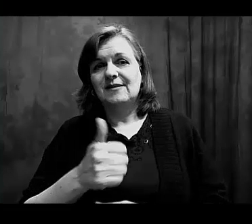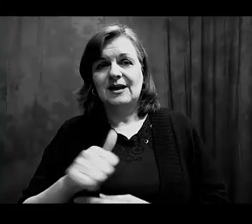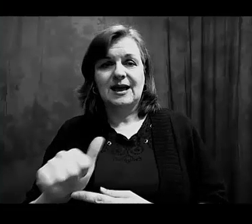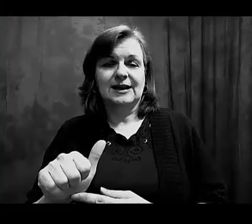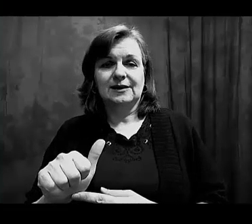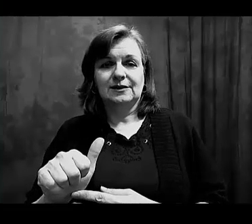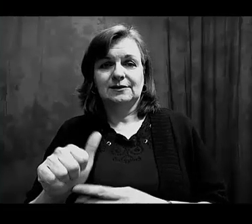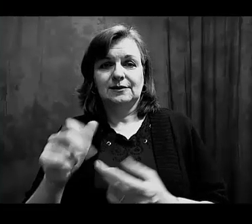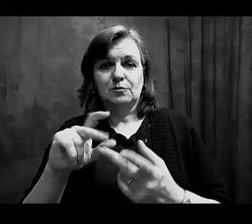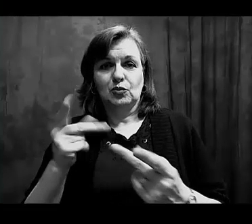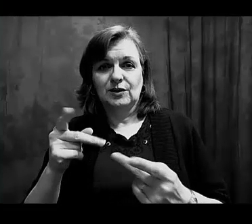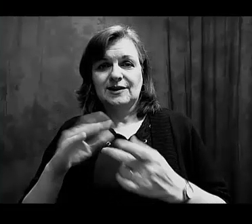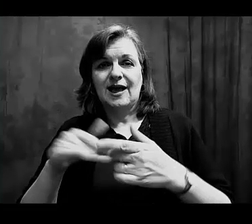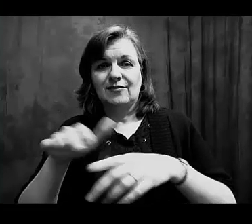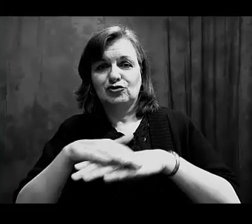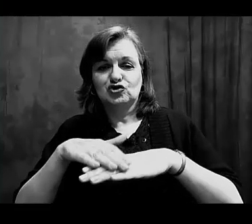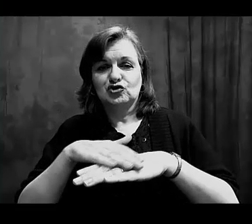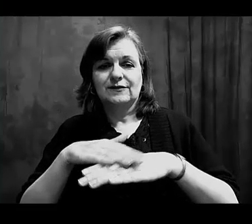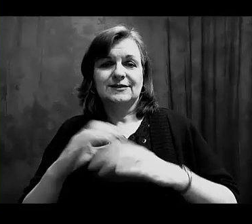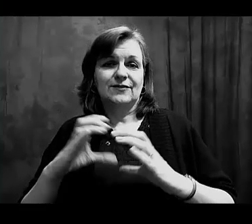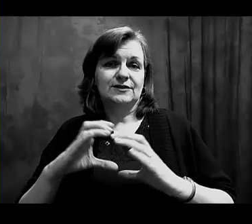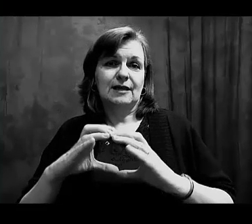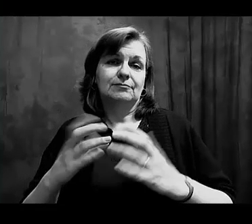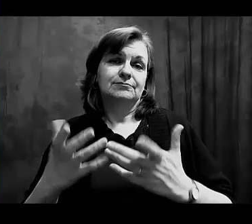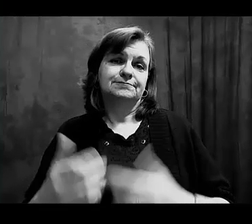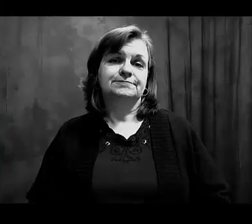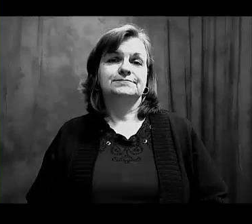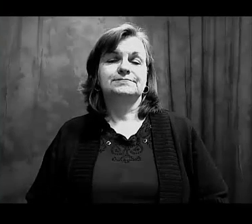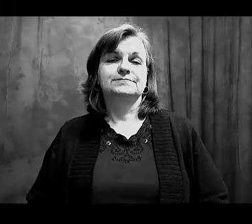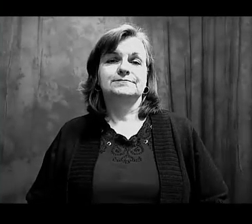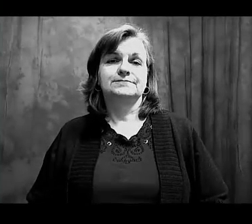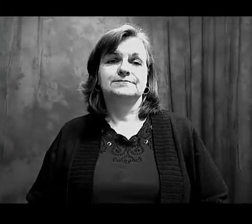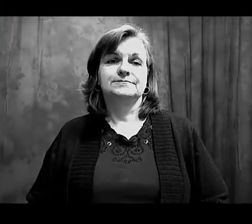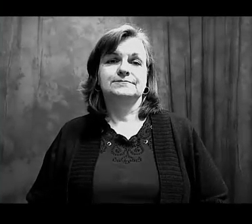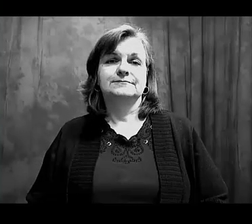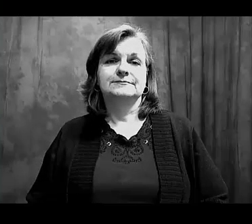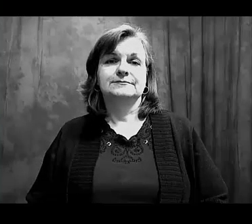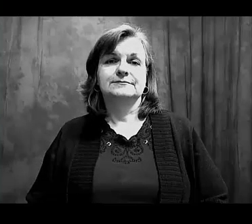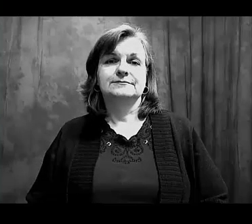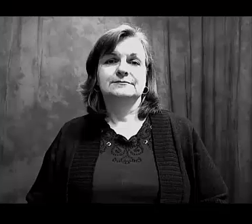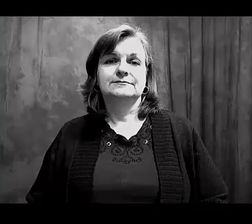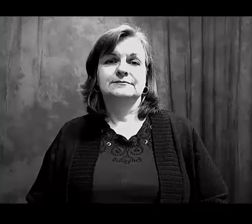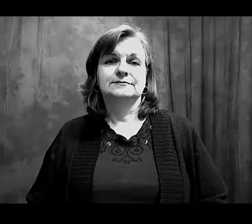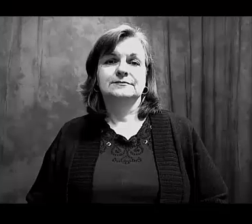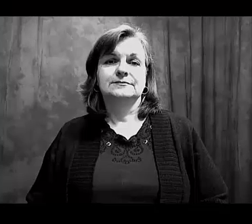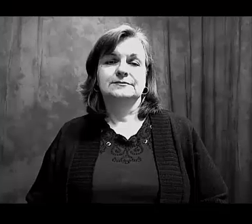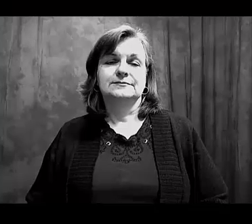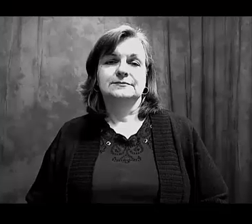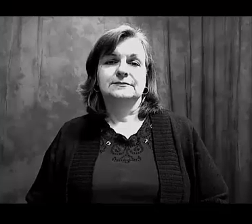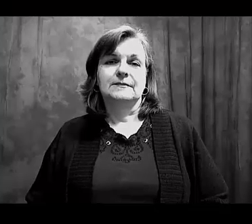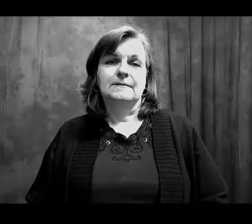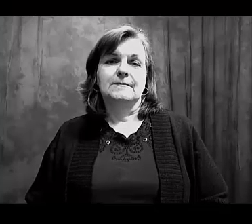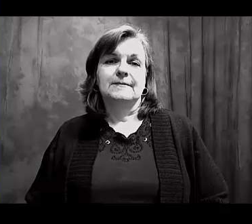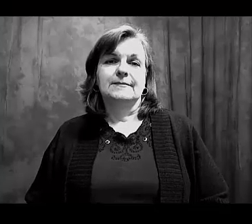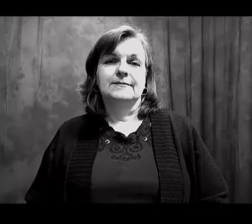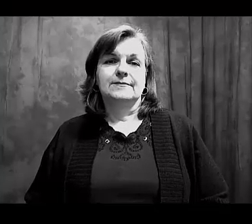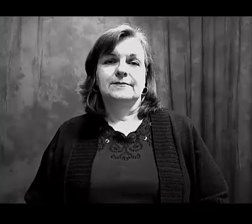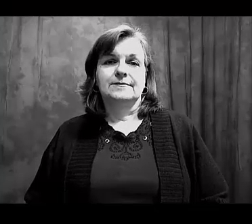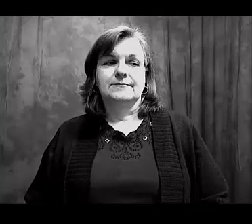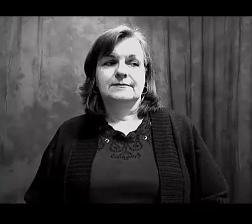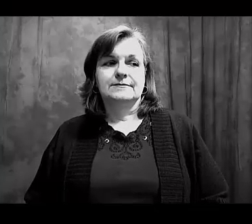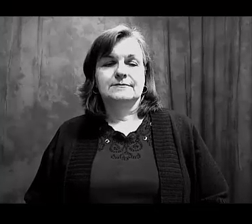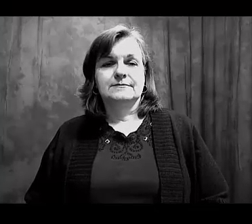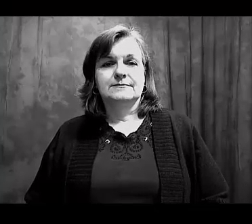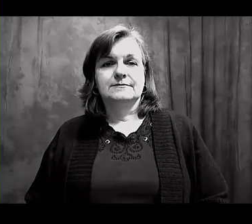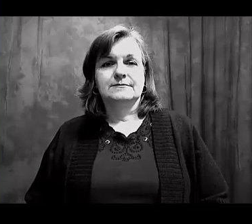that you don't have any proteins on the surface of your blood, of your red blood cells. So we can